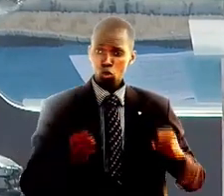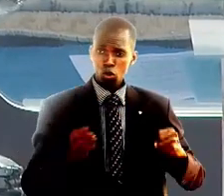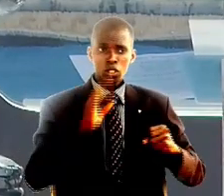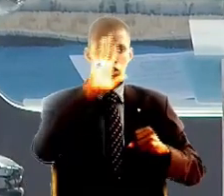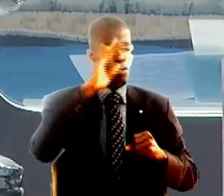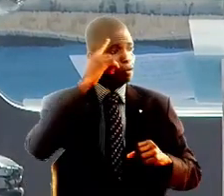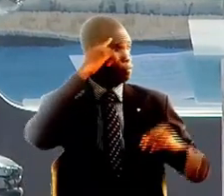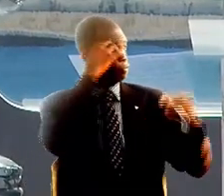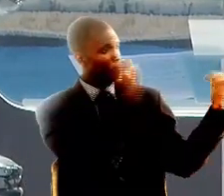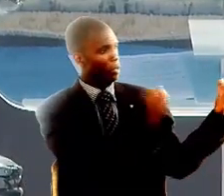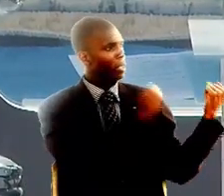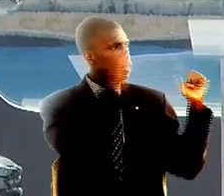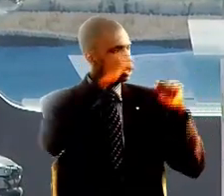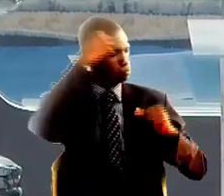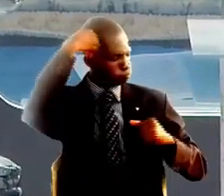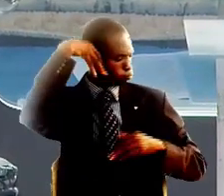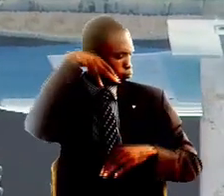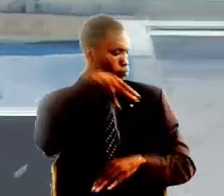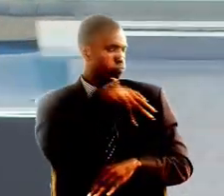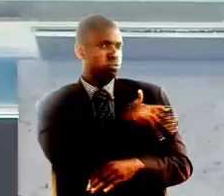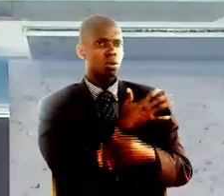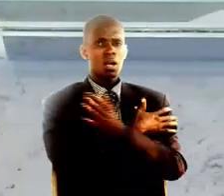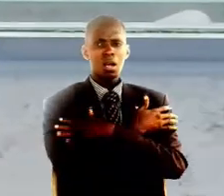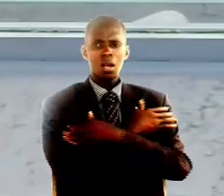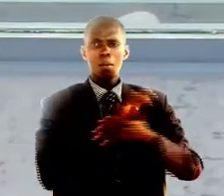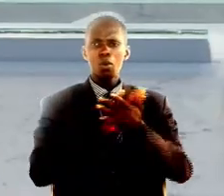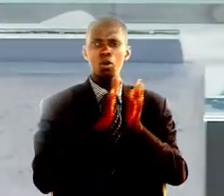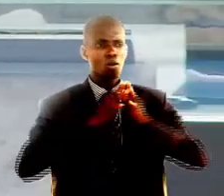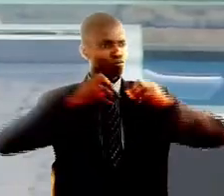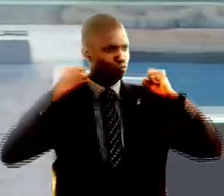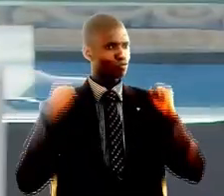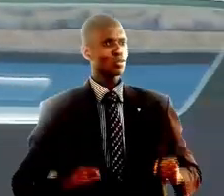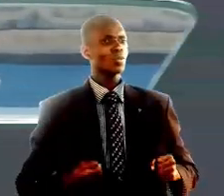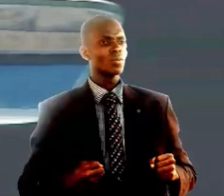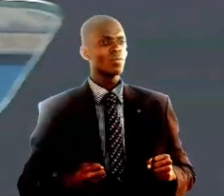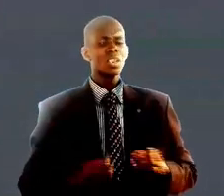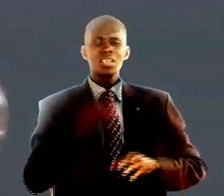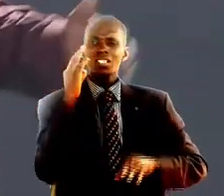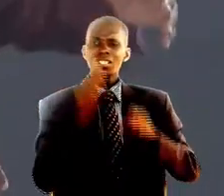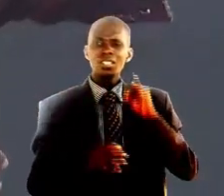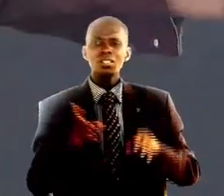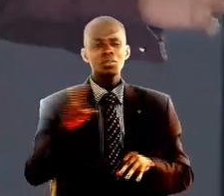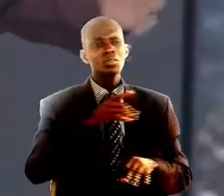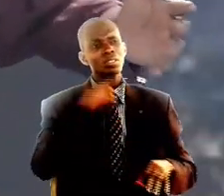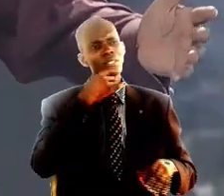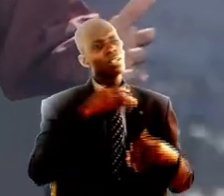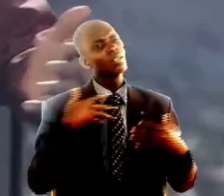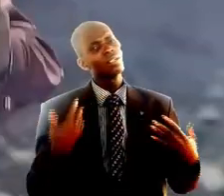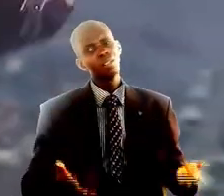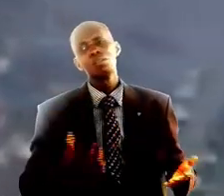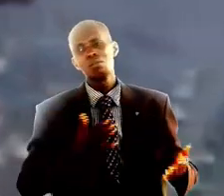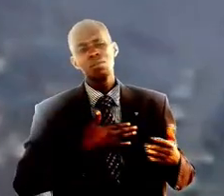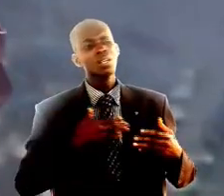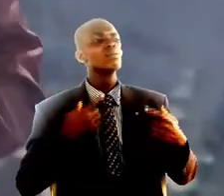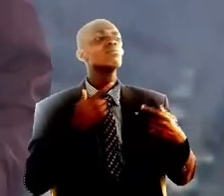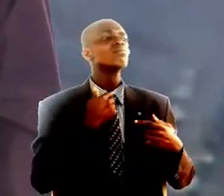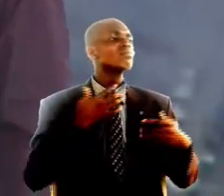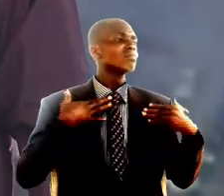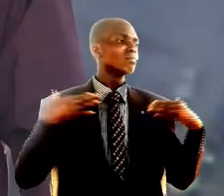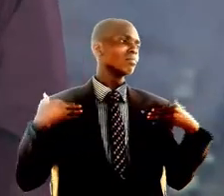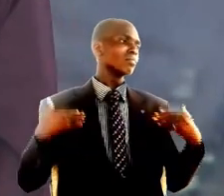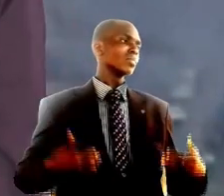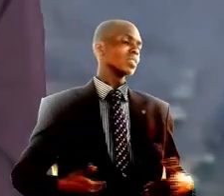your hand. It will become strong. My lungs are weak, and they tell me this and that. Well,